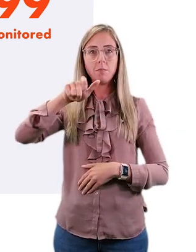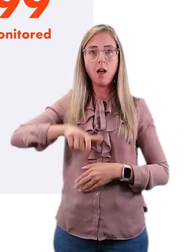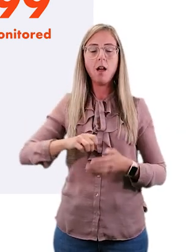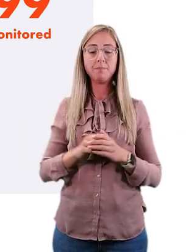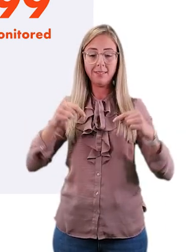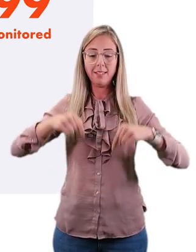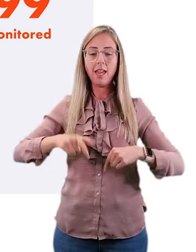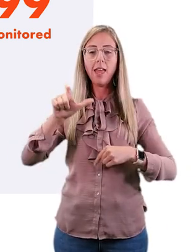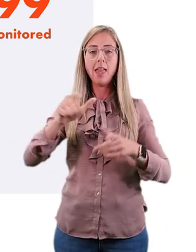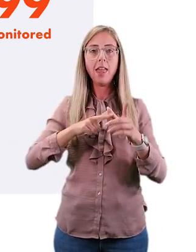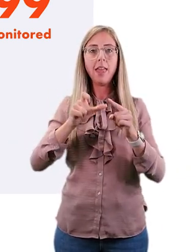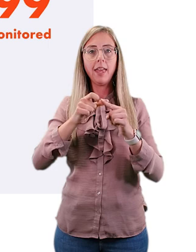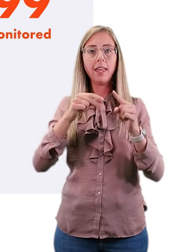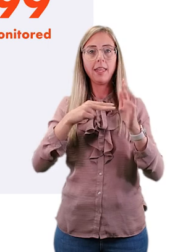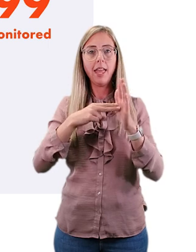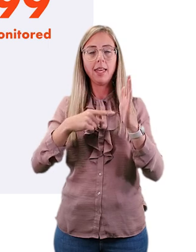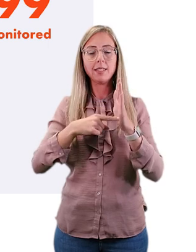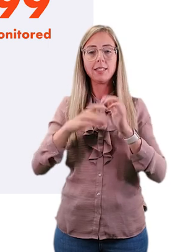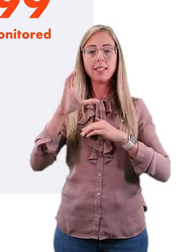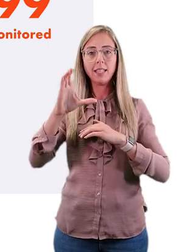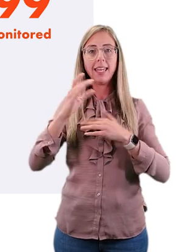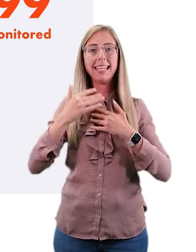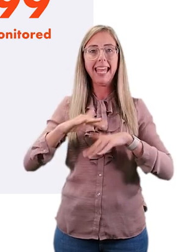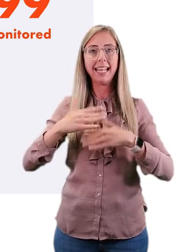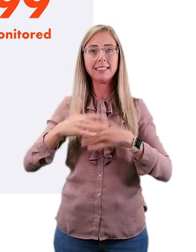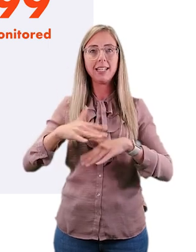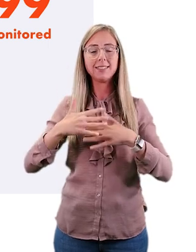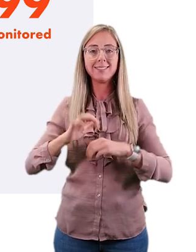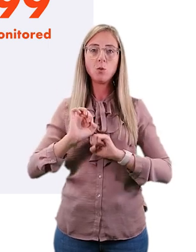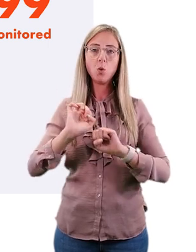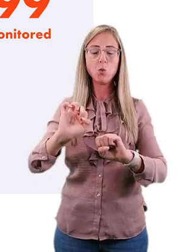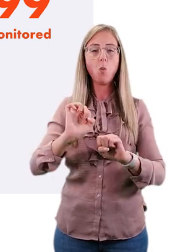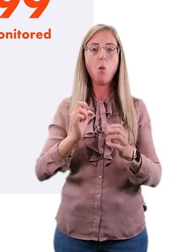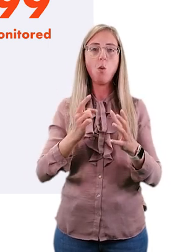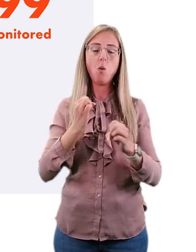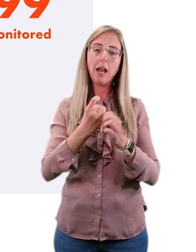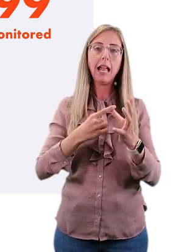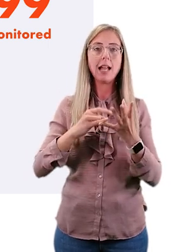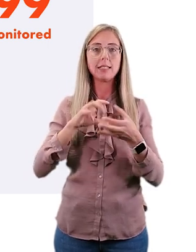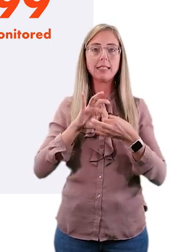Cadent, your gas network.